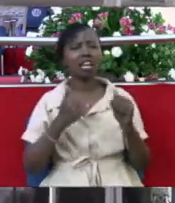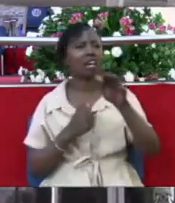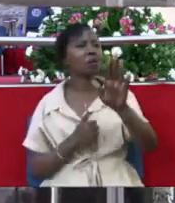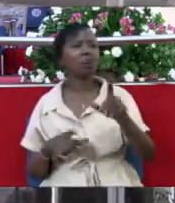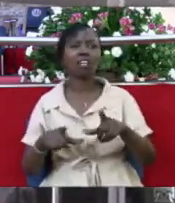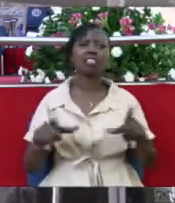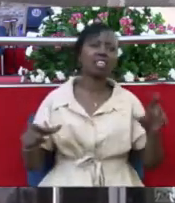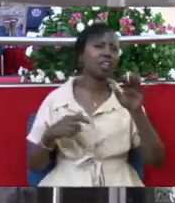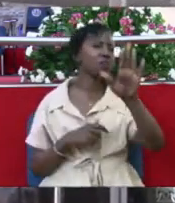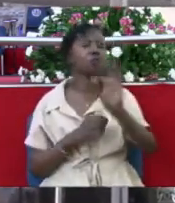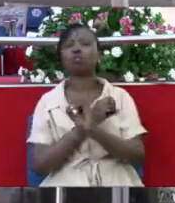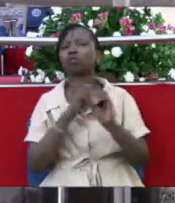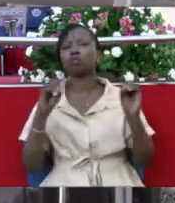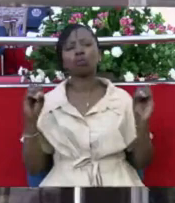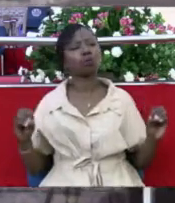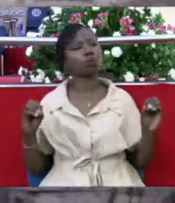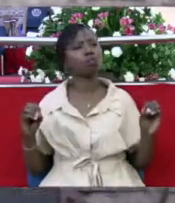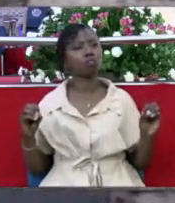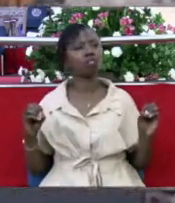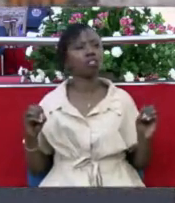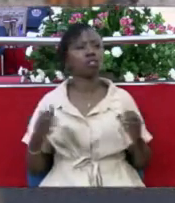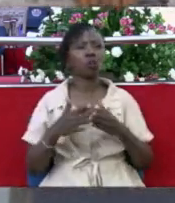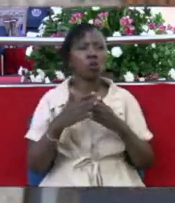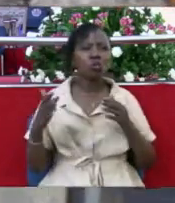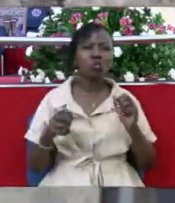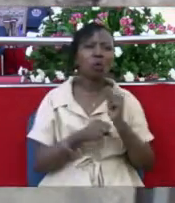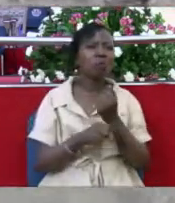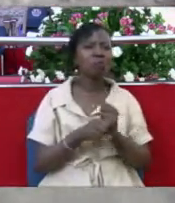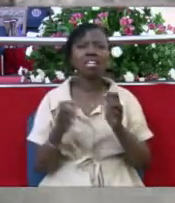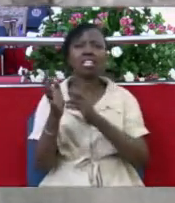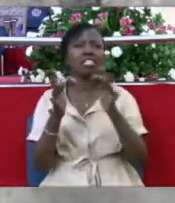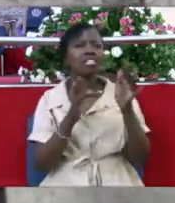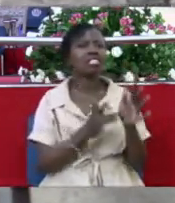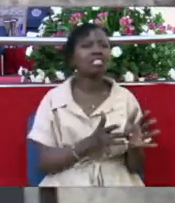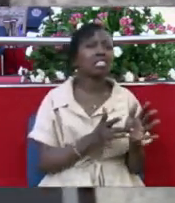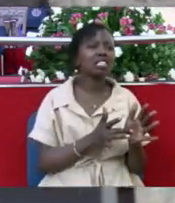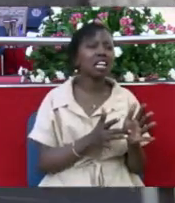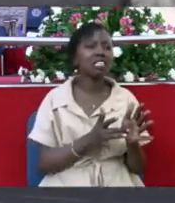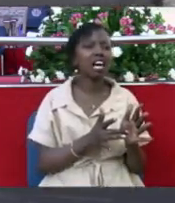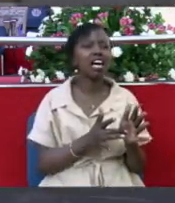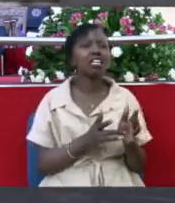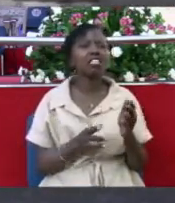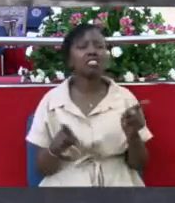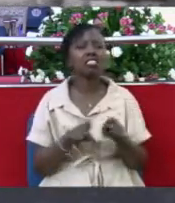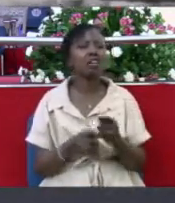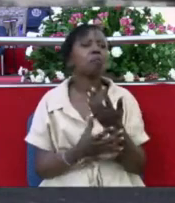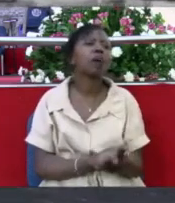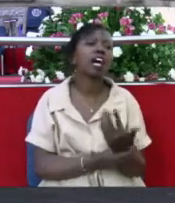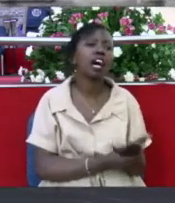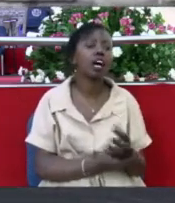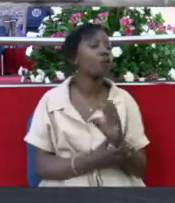money. We need to stop making Jesus look like he's a guy on crutches waiting for our help.